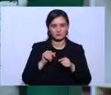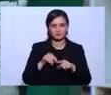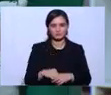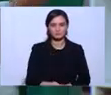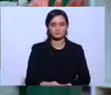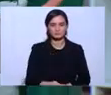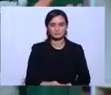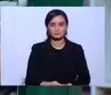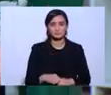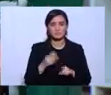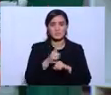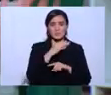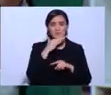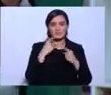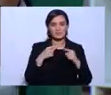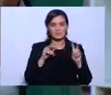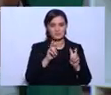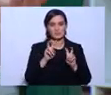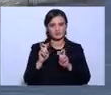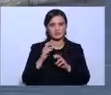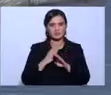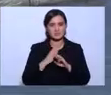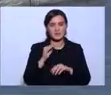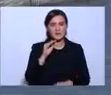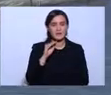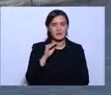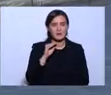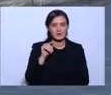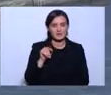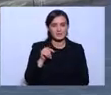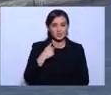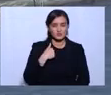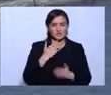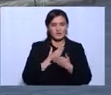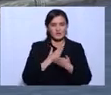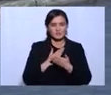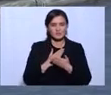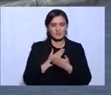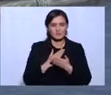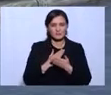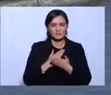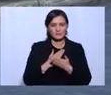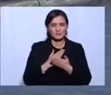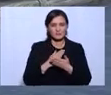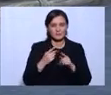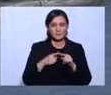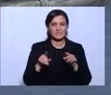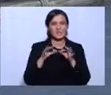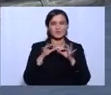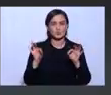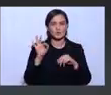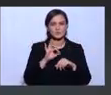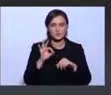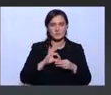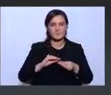Finn, among which we have the theme of freedom, friendship, family,